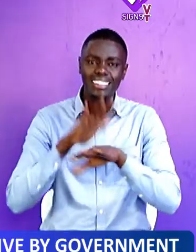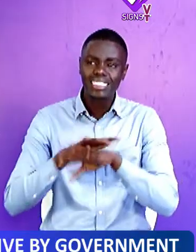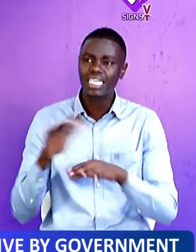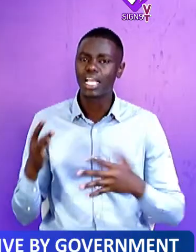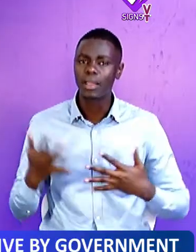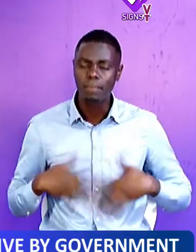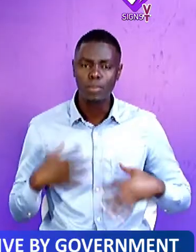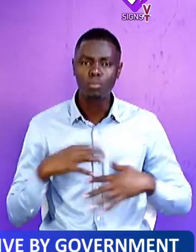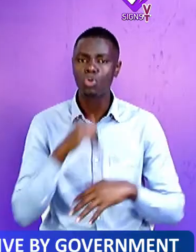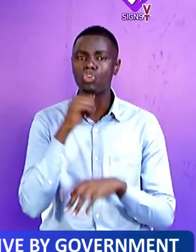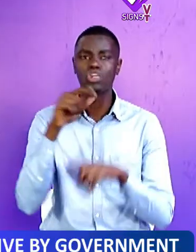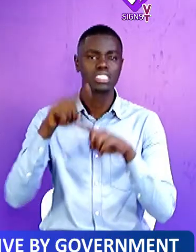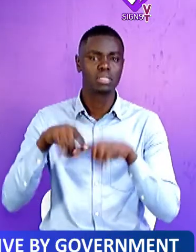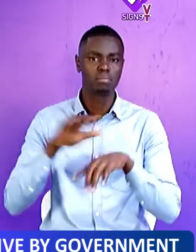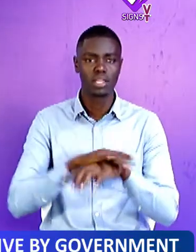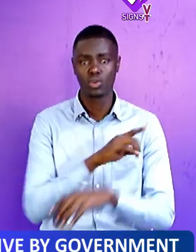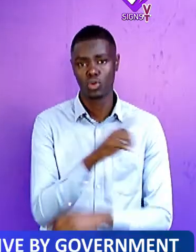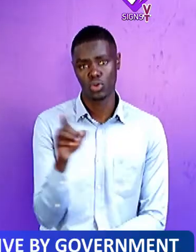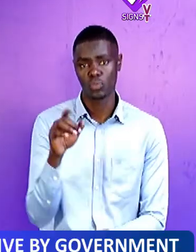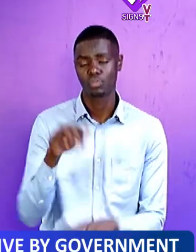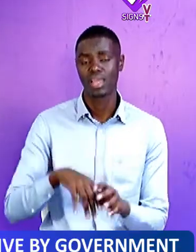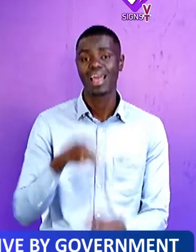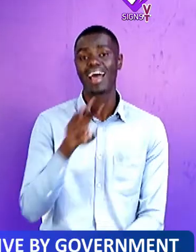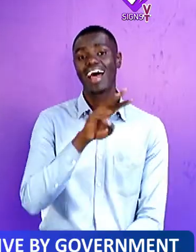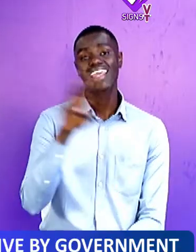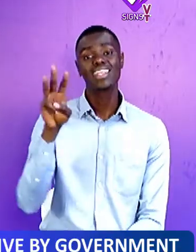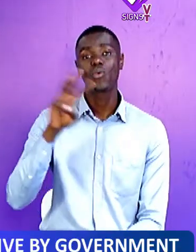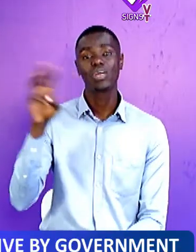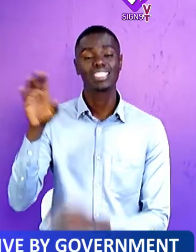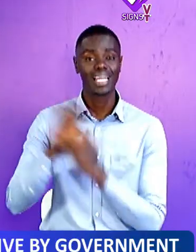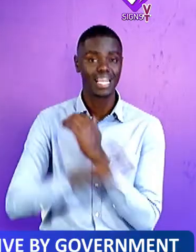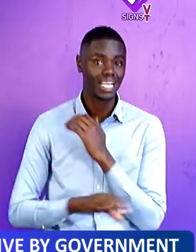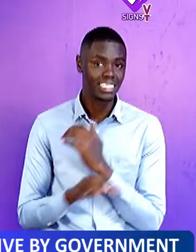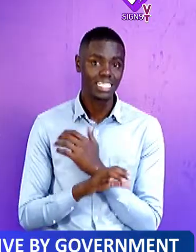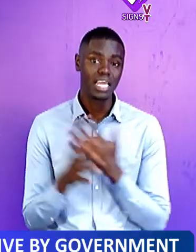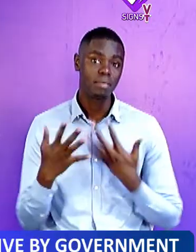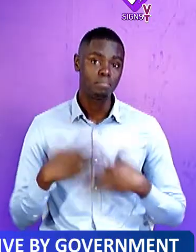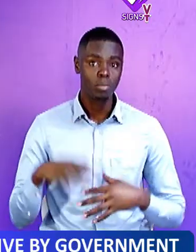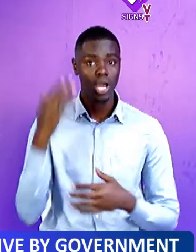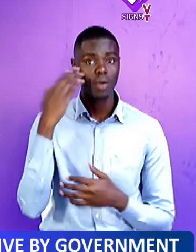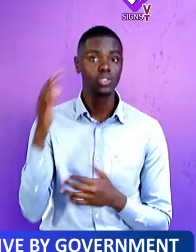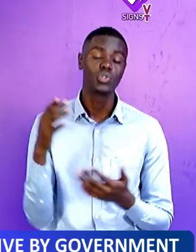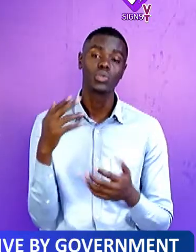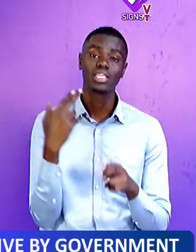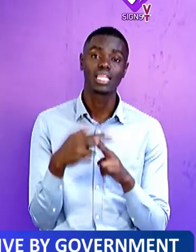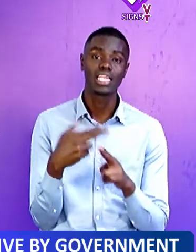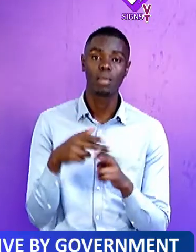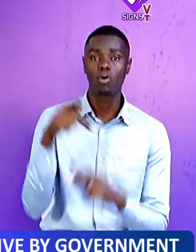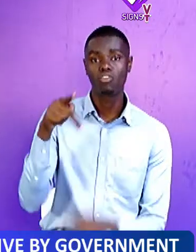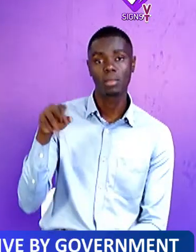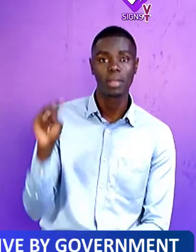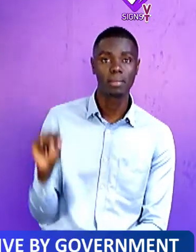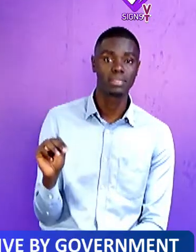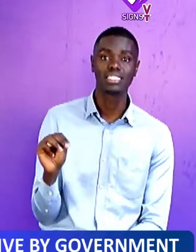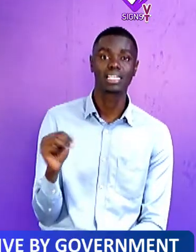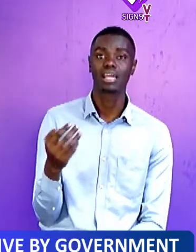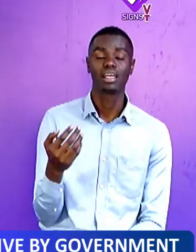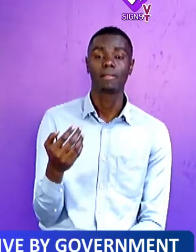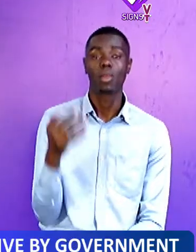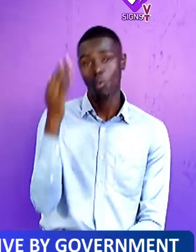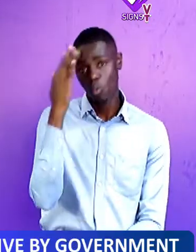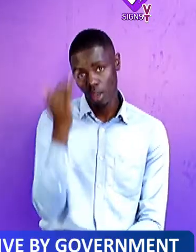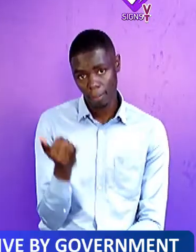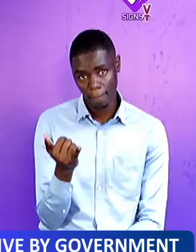on you. Do you know in the Western countries, some people don't know the name of the Prime Minister for Canada, and they are Canadians.